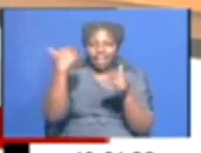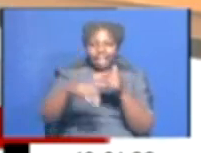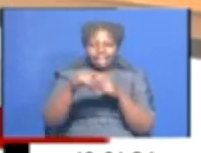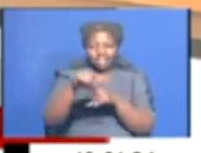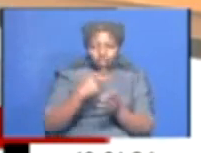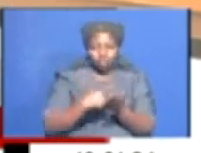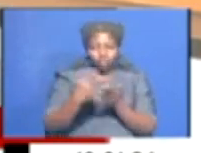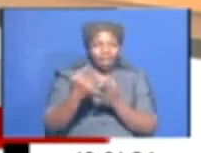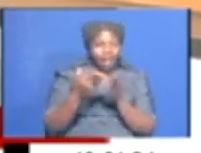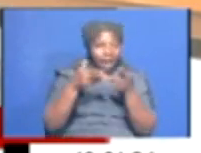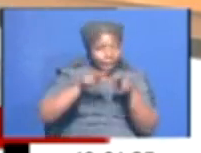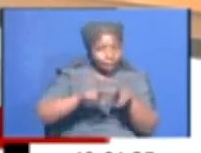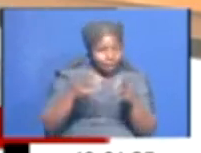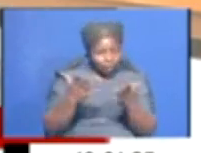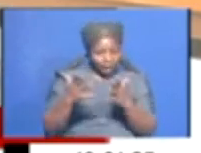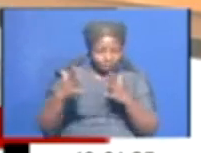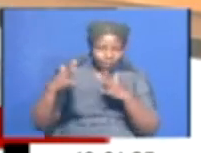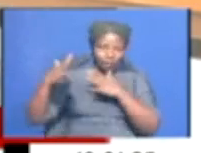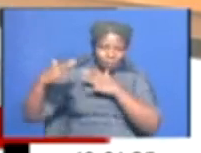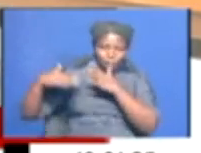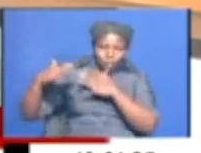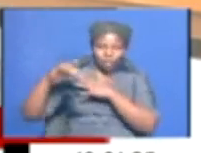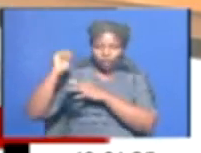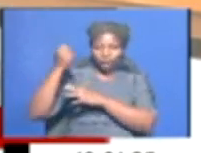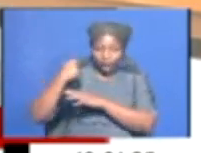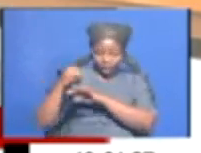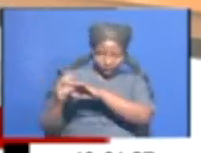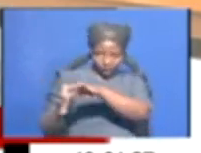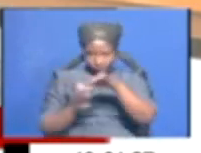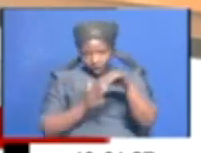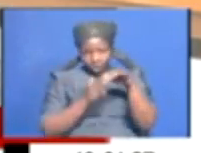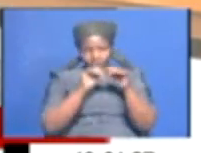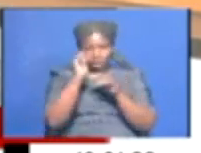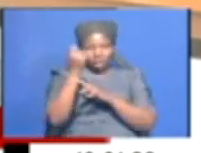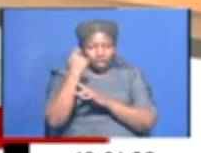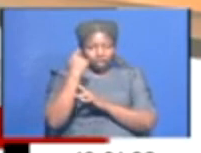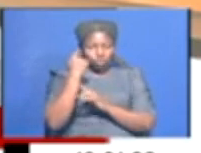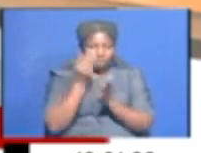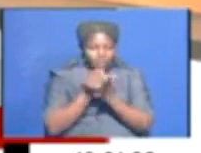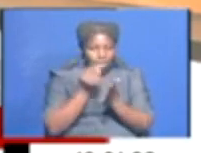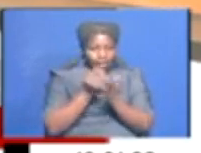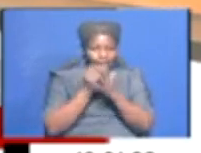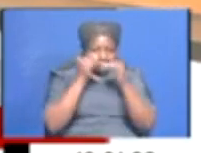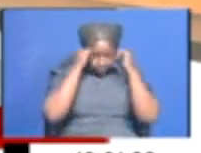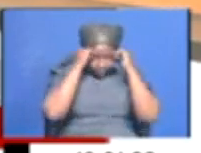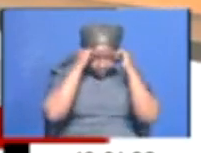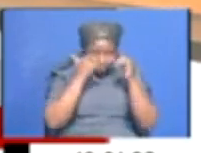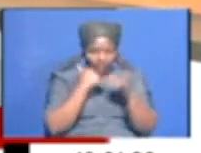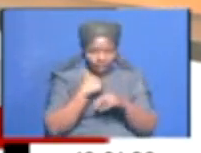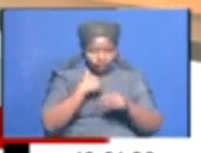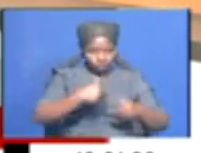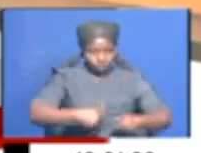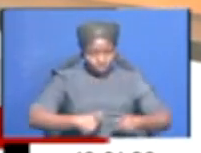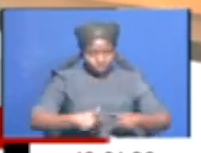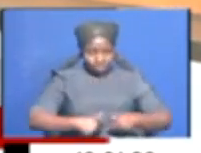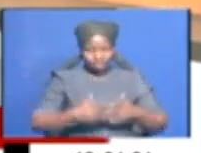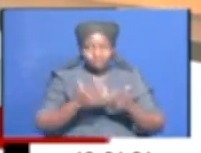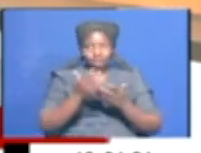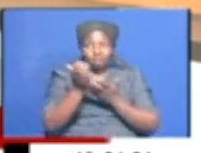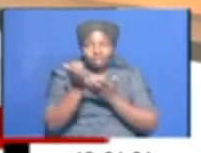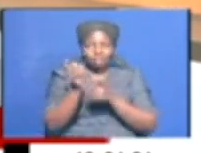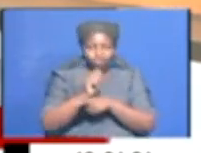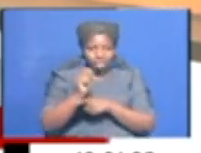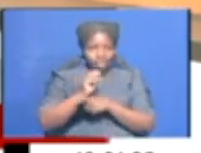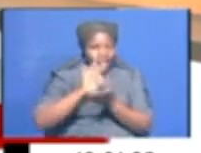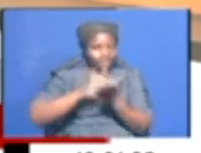Bomas of Kenya. At the Kenya School of Monetary Studies, we have the Youth Enterprise Training Fund, and this is how people are going to be trained on